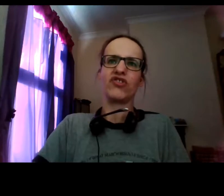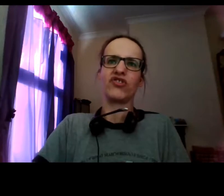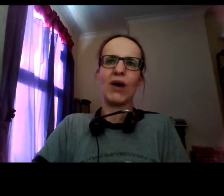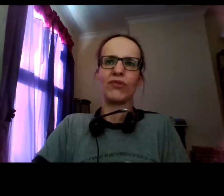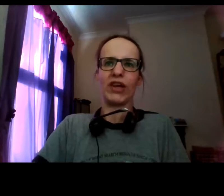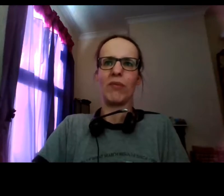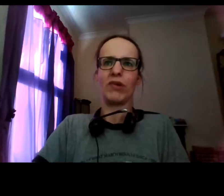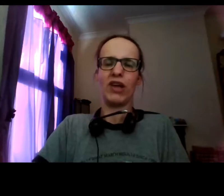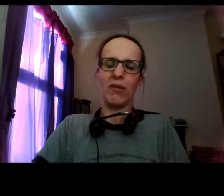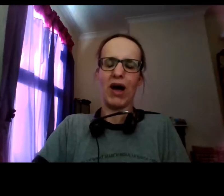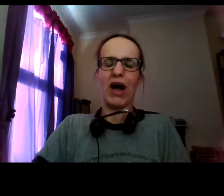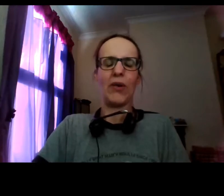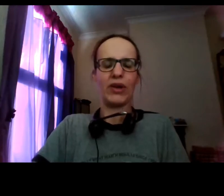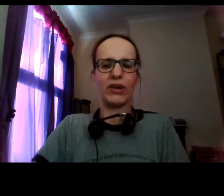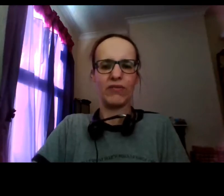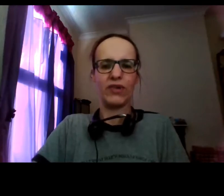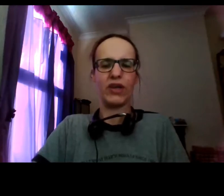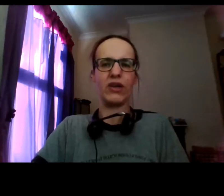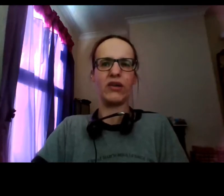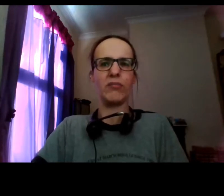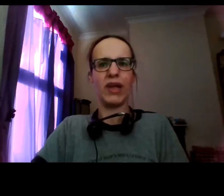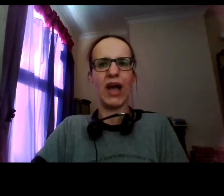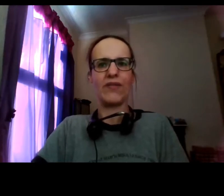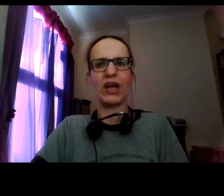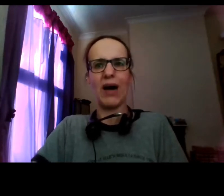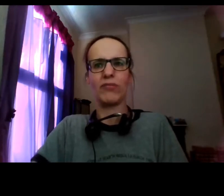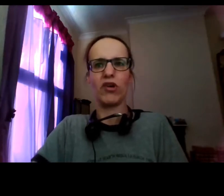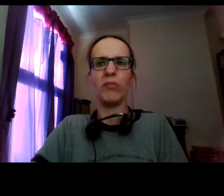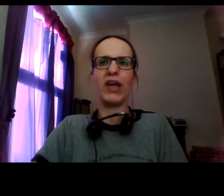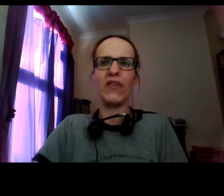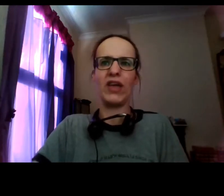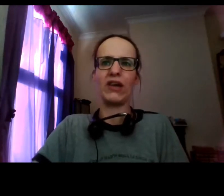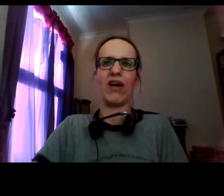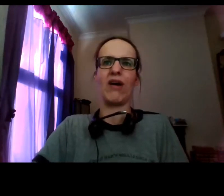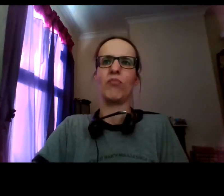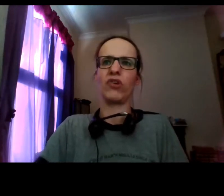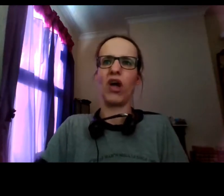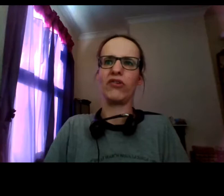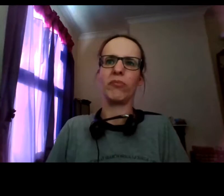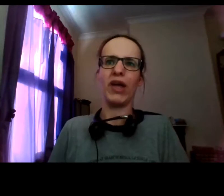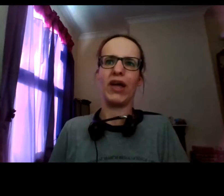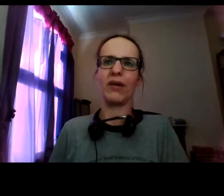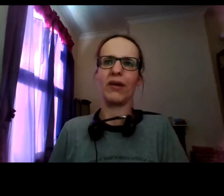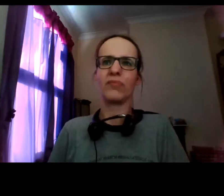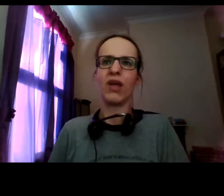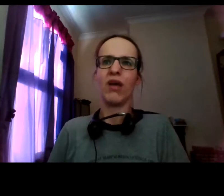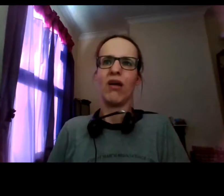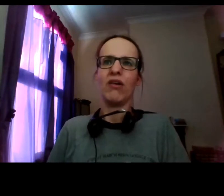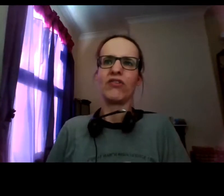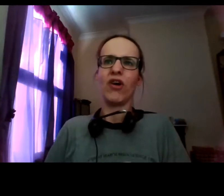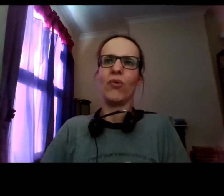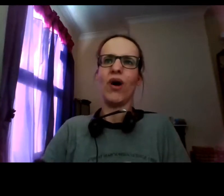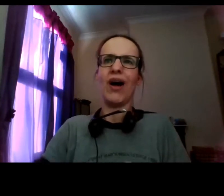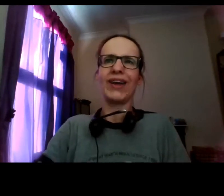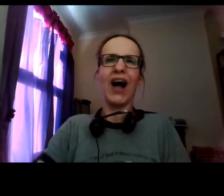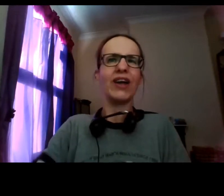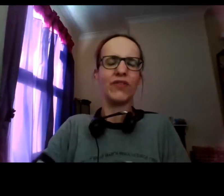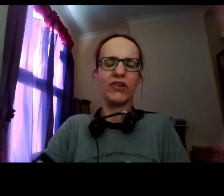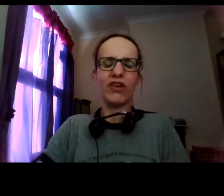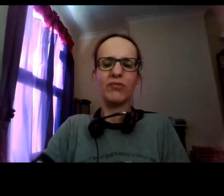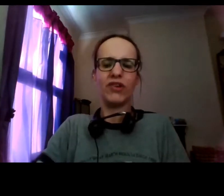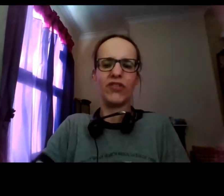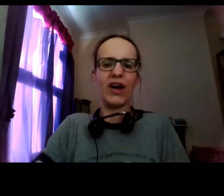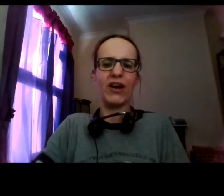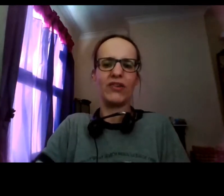minutes shouting at me about how inconvenient me having a laptop in the exam was going to be. So I kind